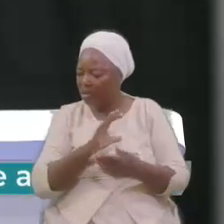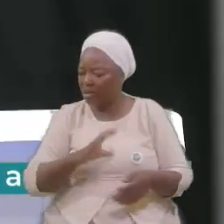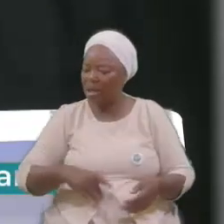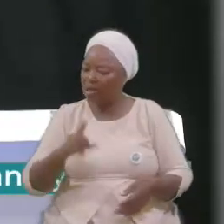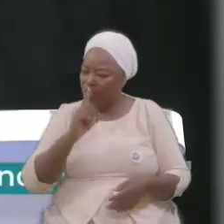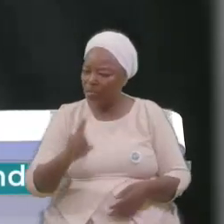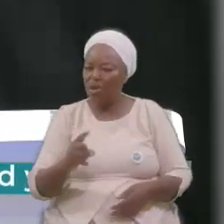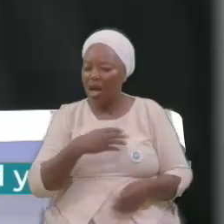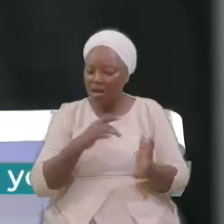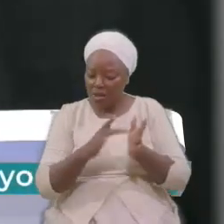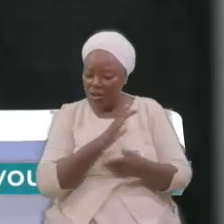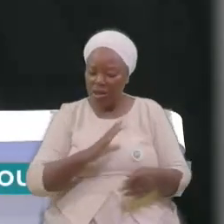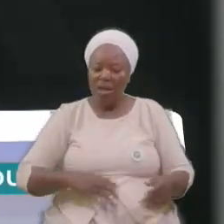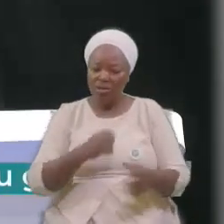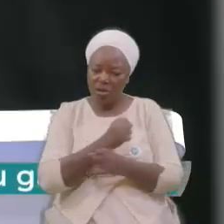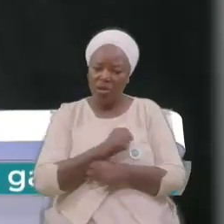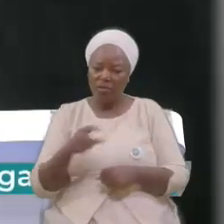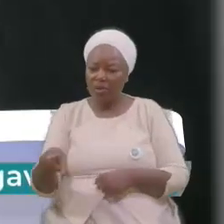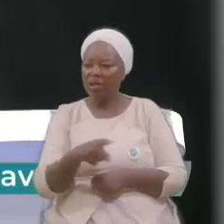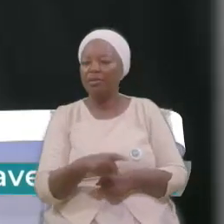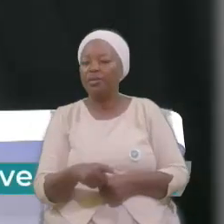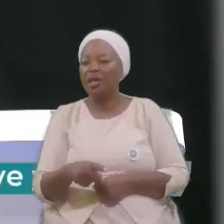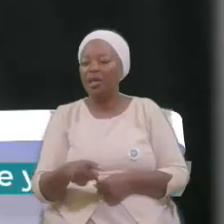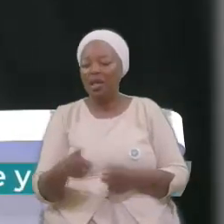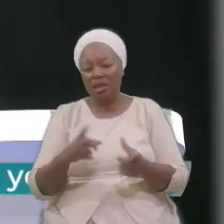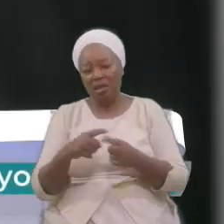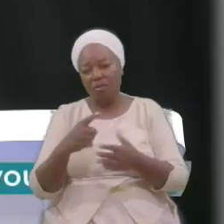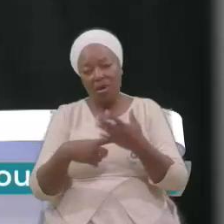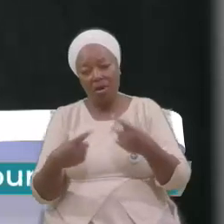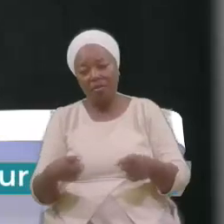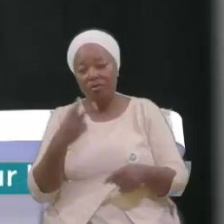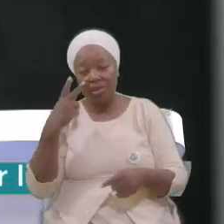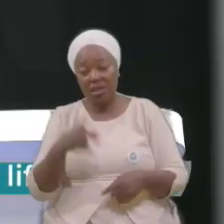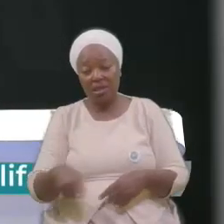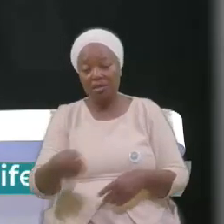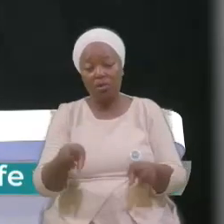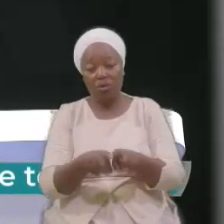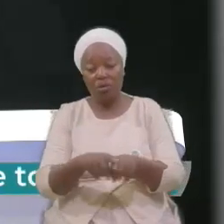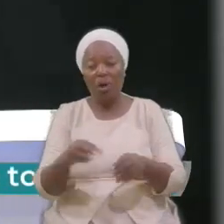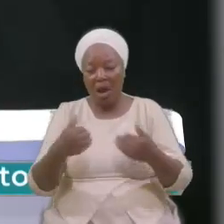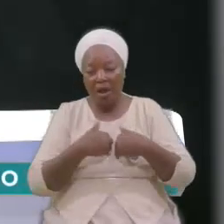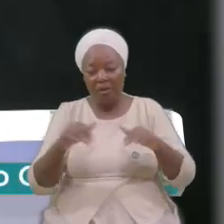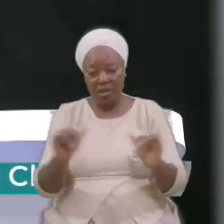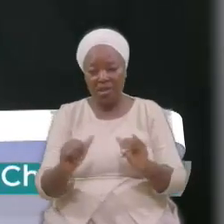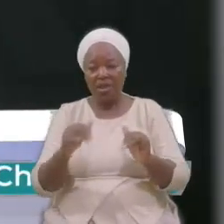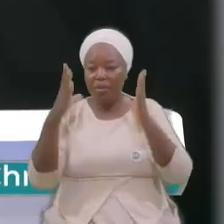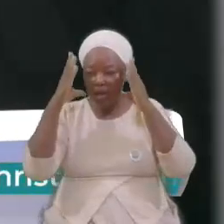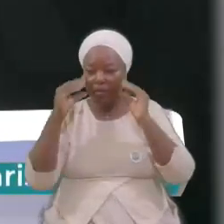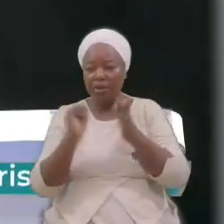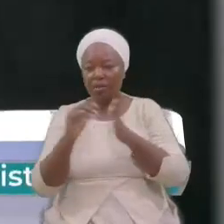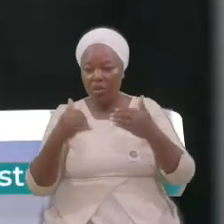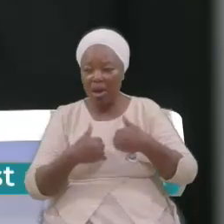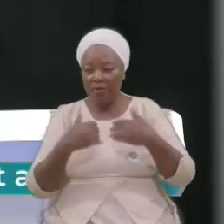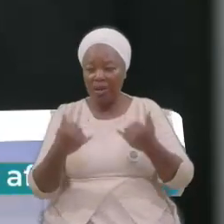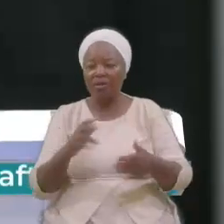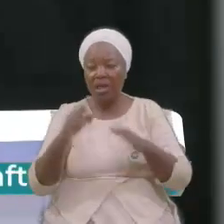All workers, our counselors now, we help all our brethren that have taken this decision because they are